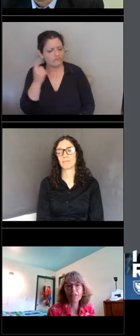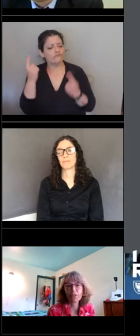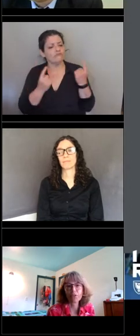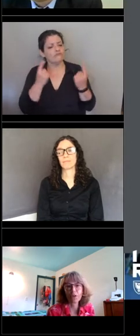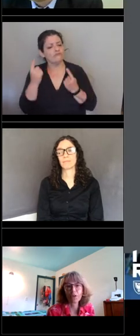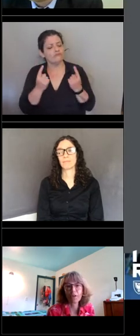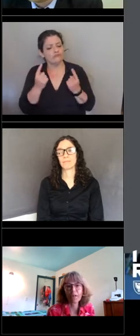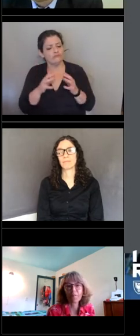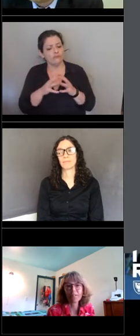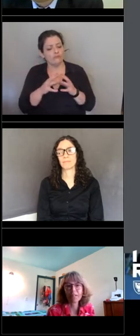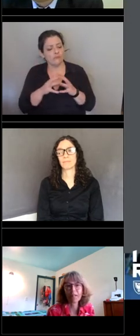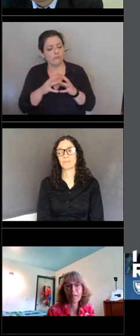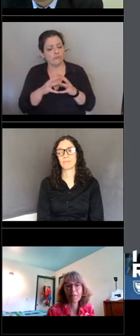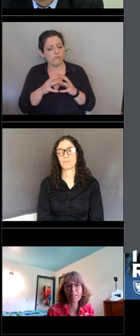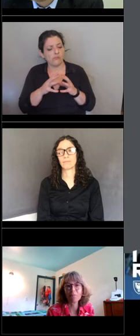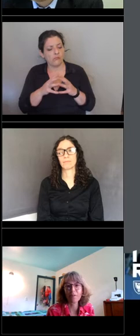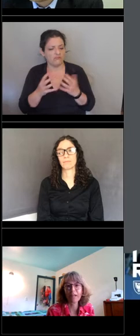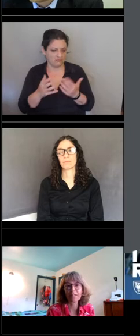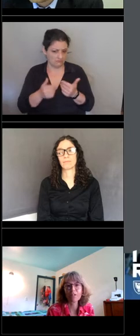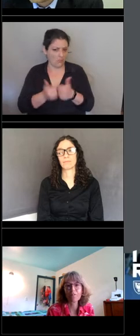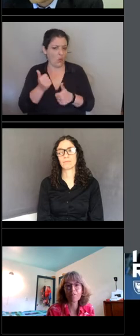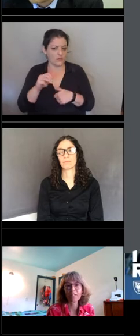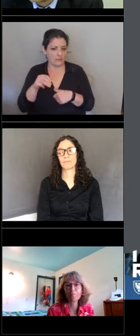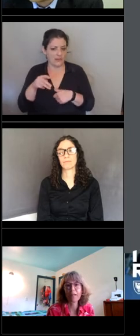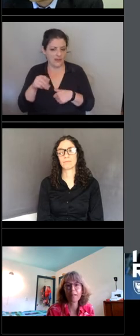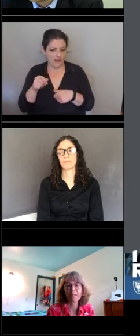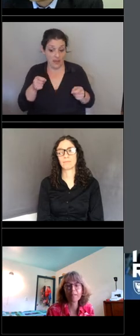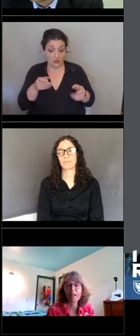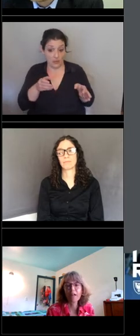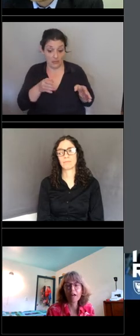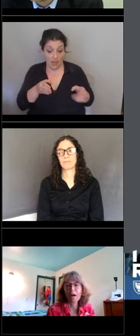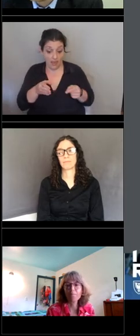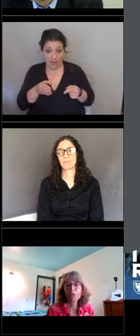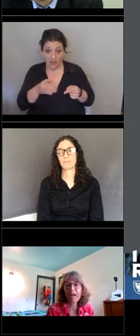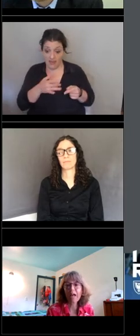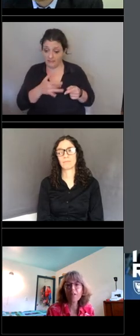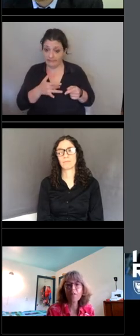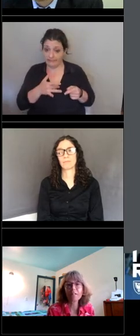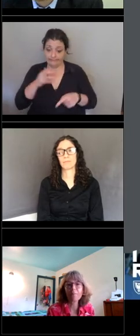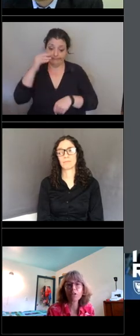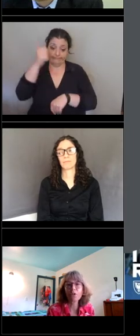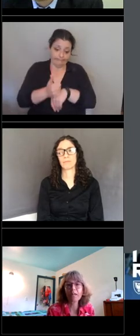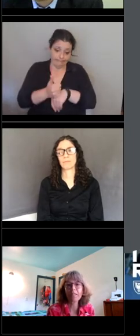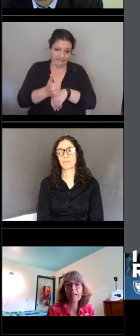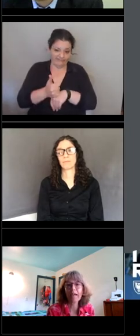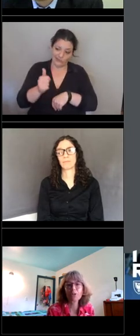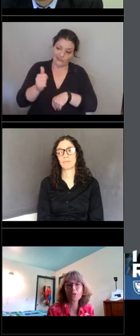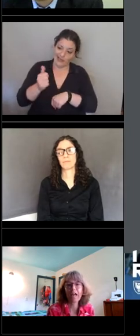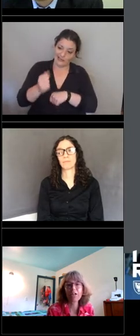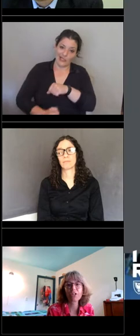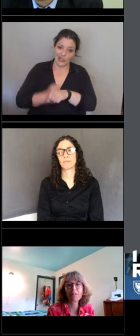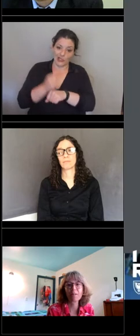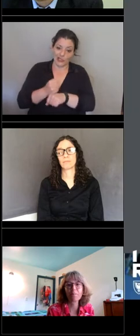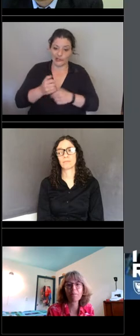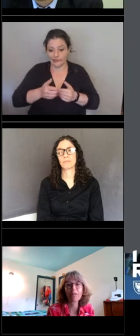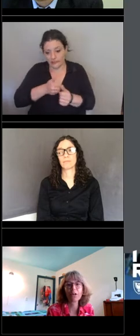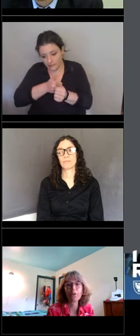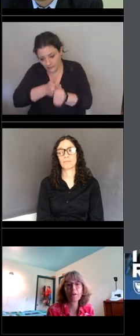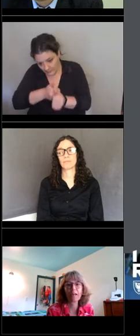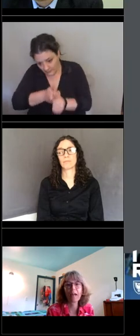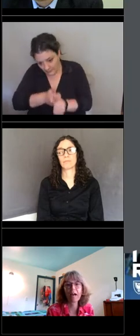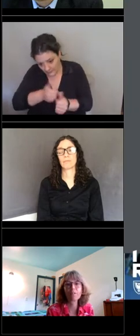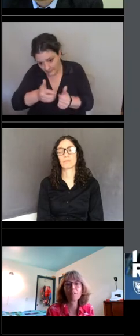10 years or so, and obviously climate is moving at such a fast pace, do you have any thoughts about trying to capture actions that